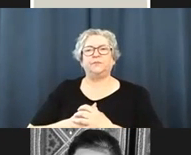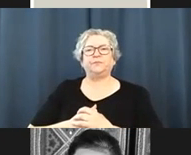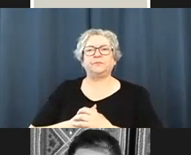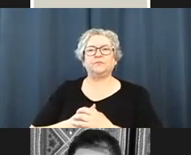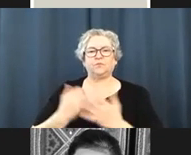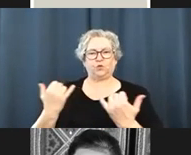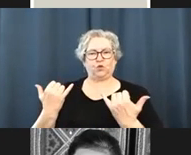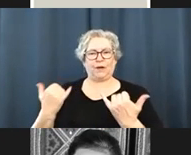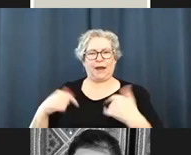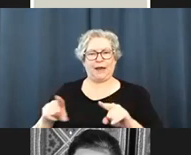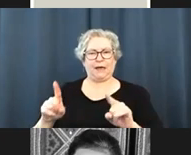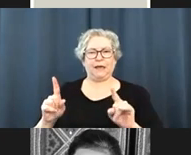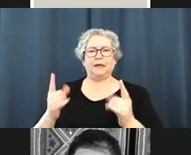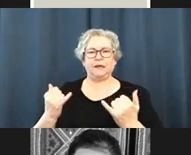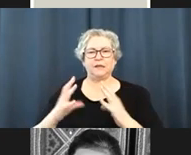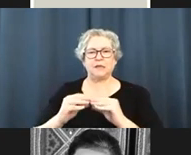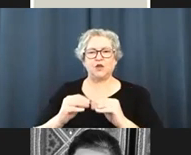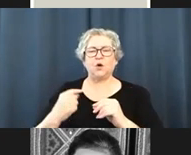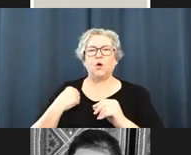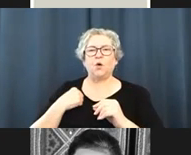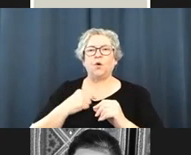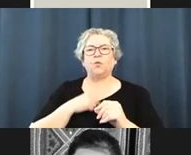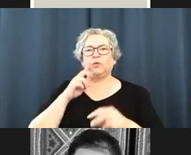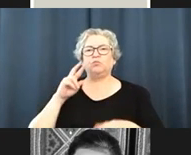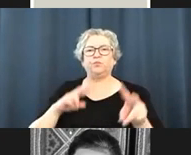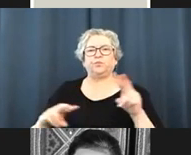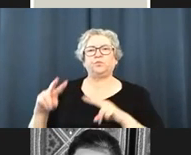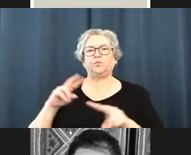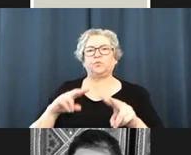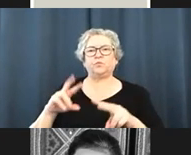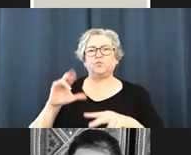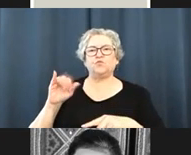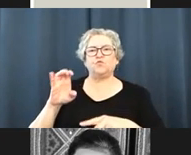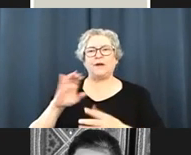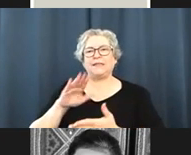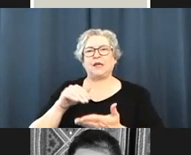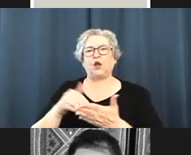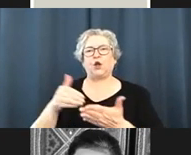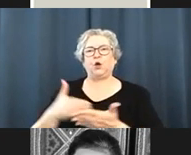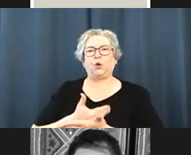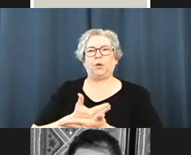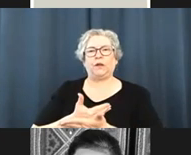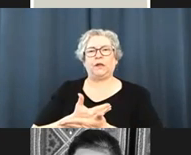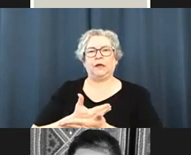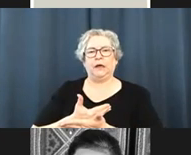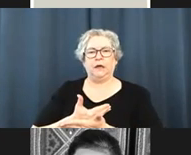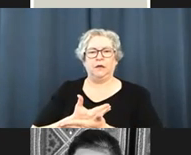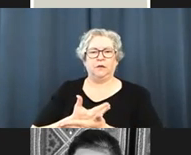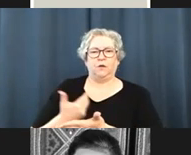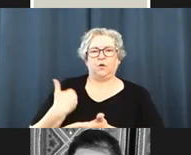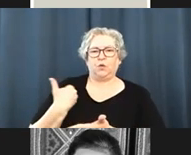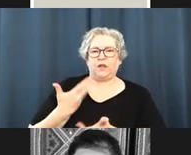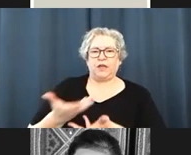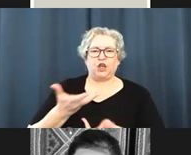During today's session, we're going to look at the RAISE Center's new Youth Engagement Toolkit series. And how we're going to look at